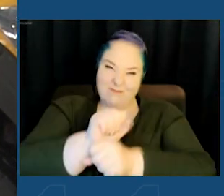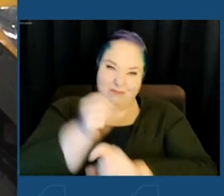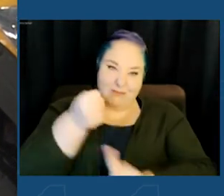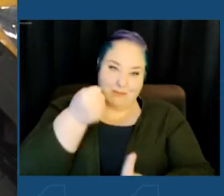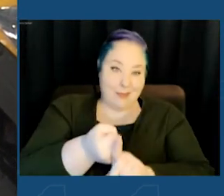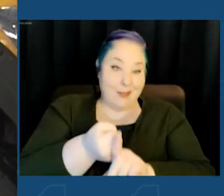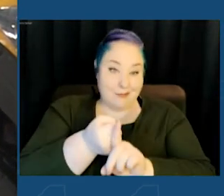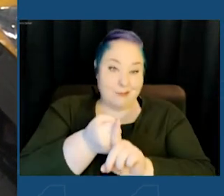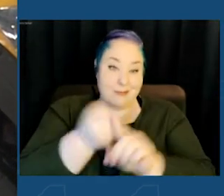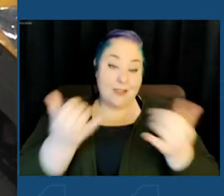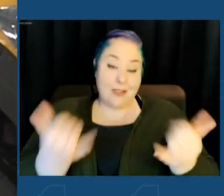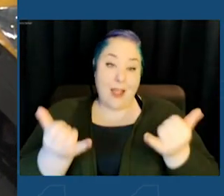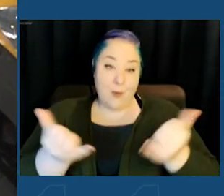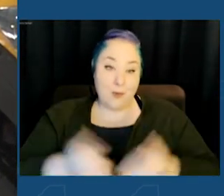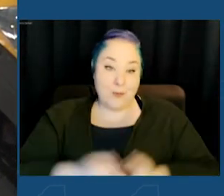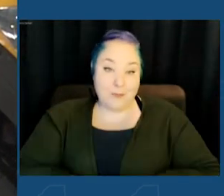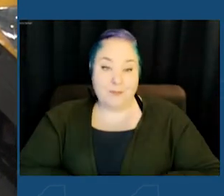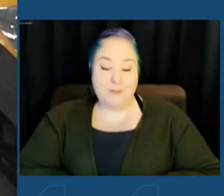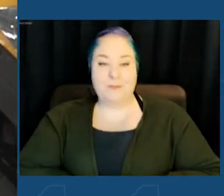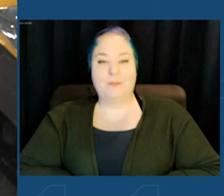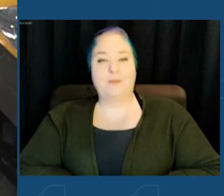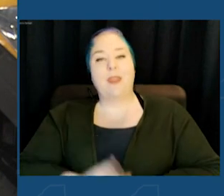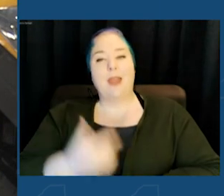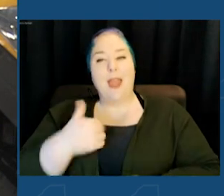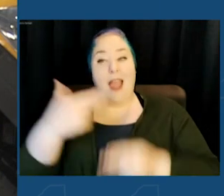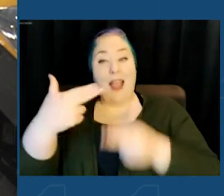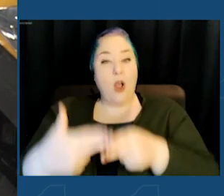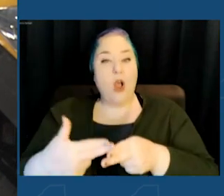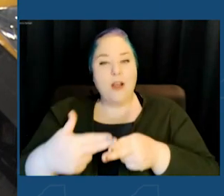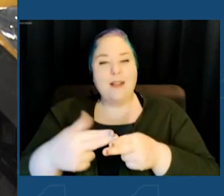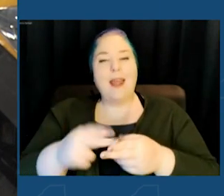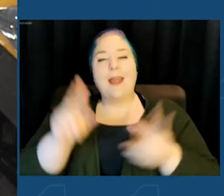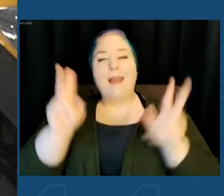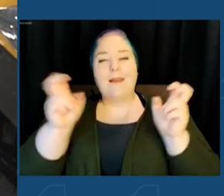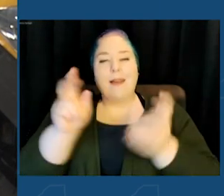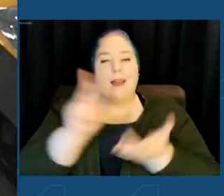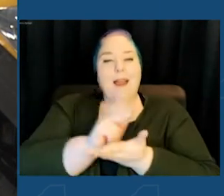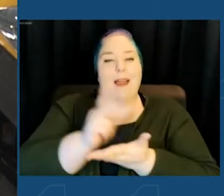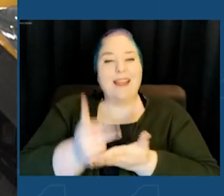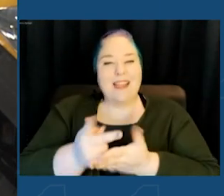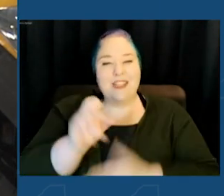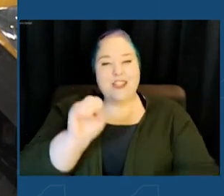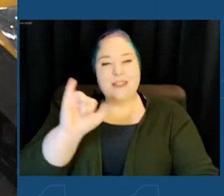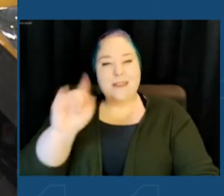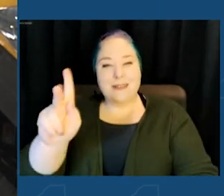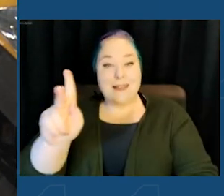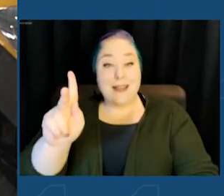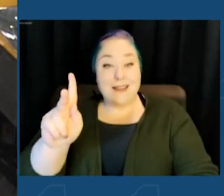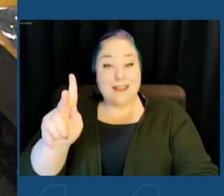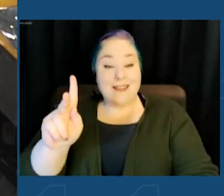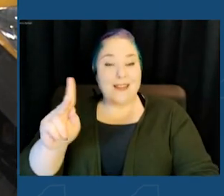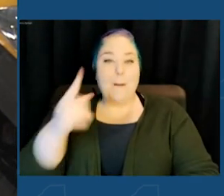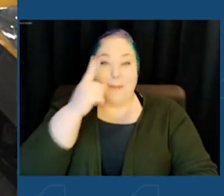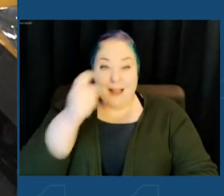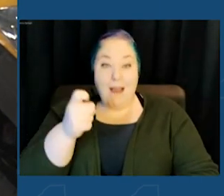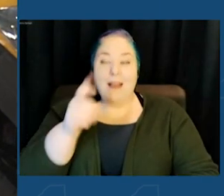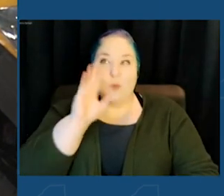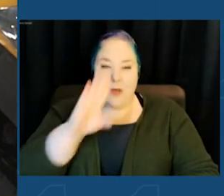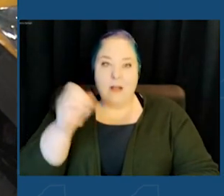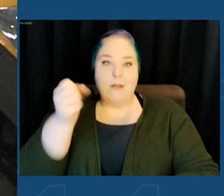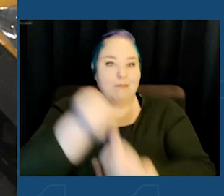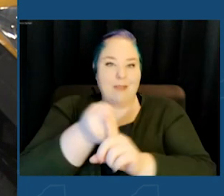at this moment I called it a kitchen sink storm because it is throwing everything at us but the kitchen sink